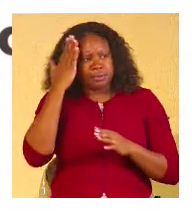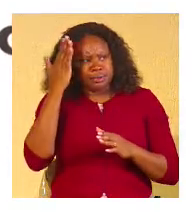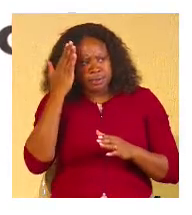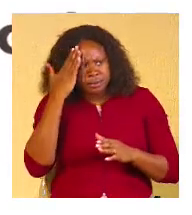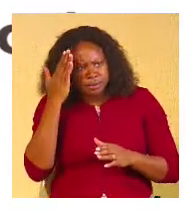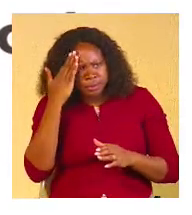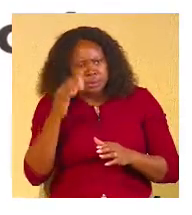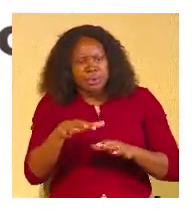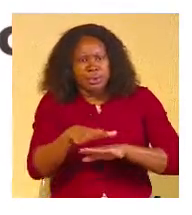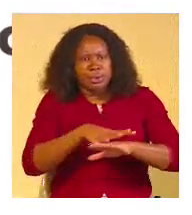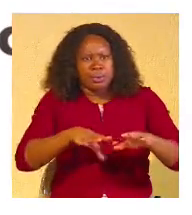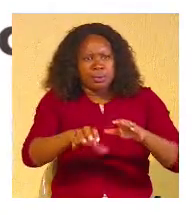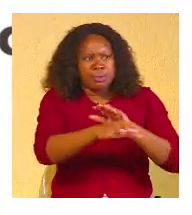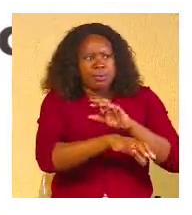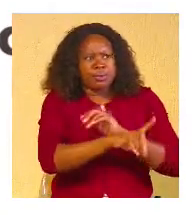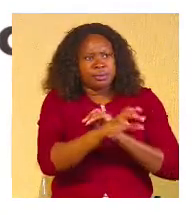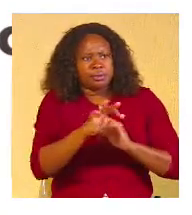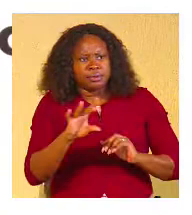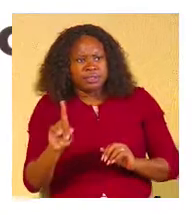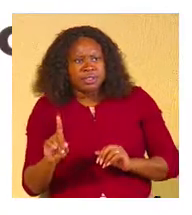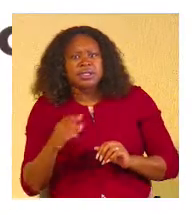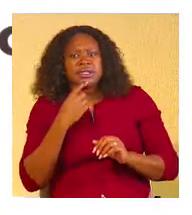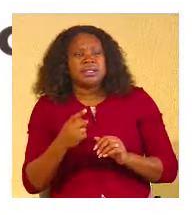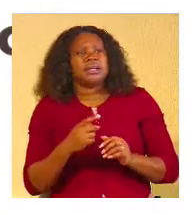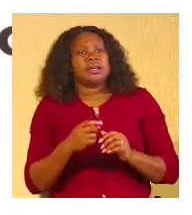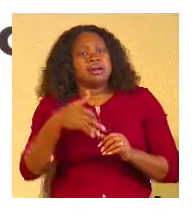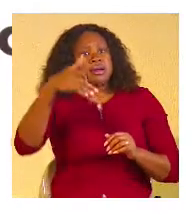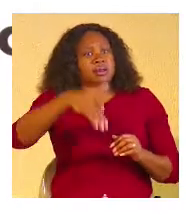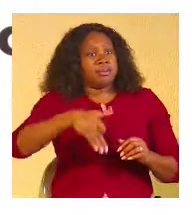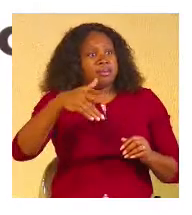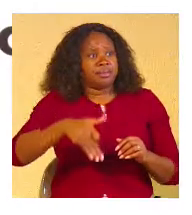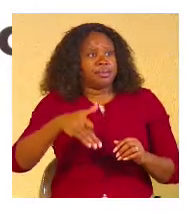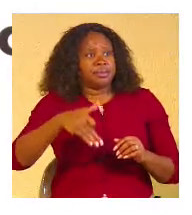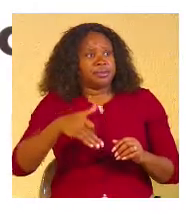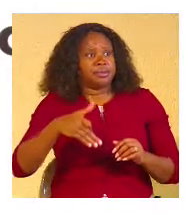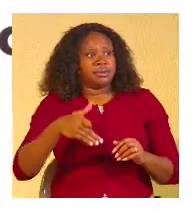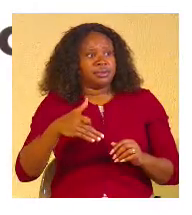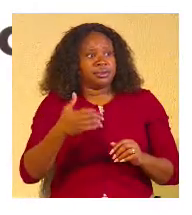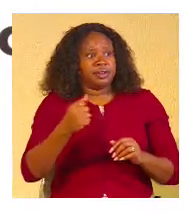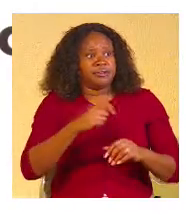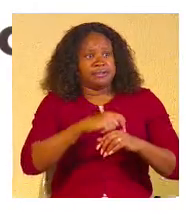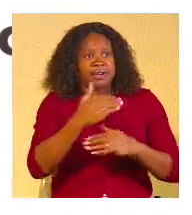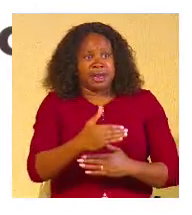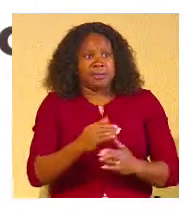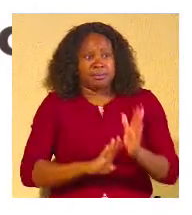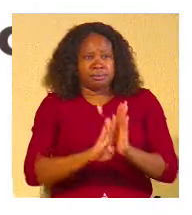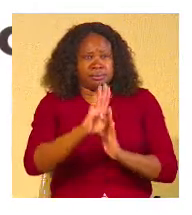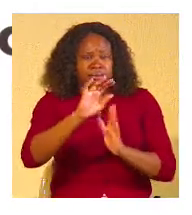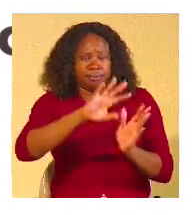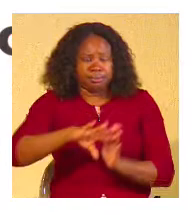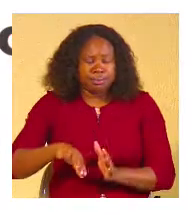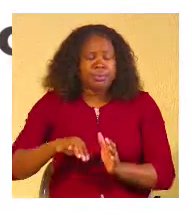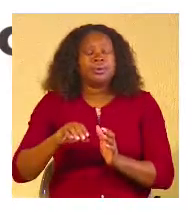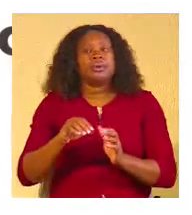that was produced in the 2018 that shows that as Namibia, our window, we still have a window to harness that